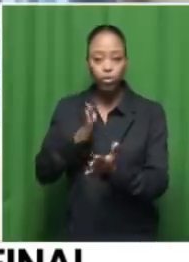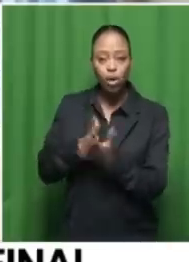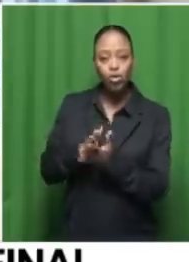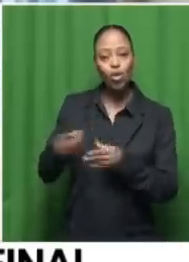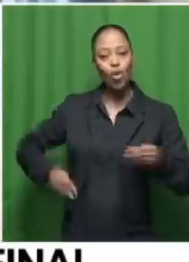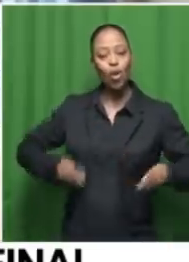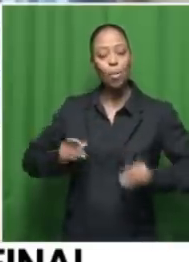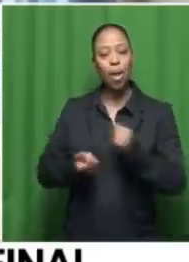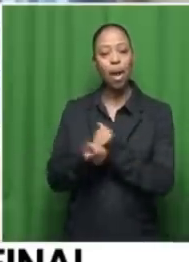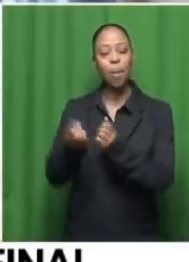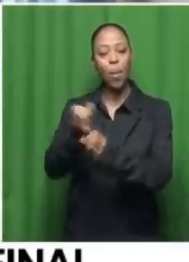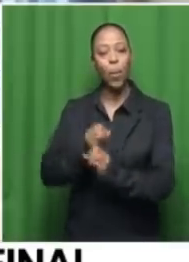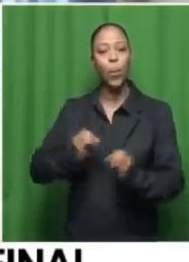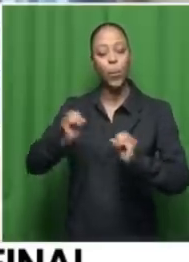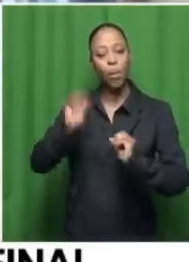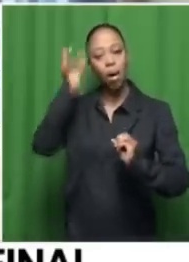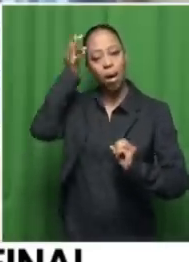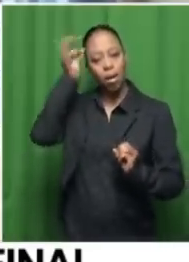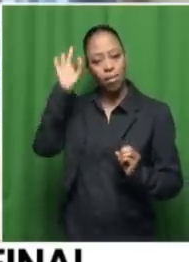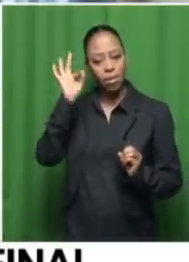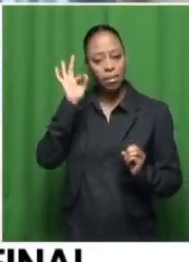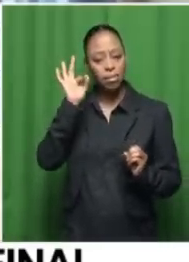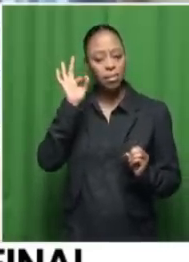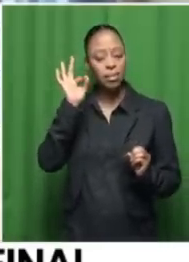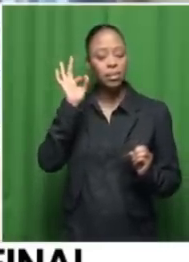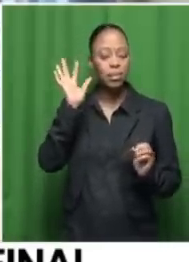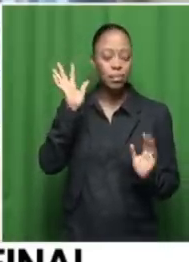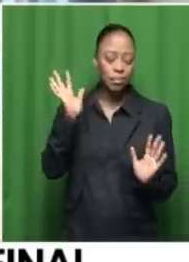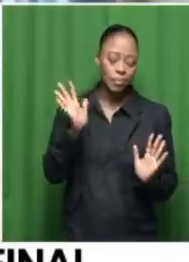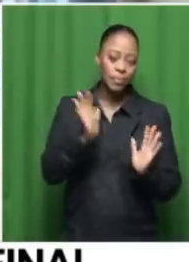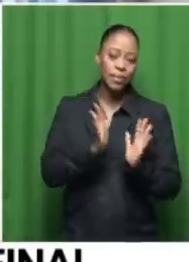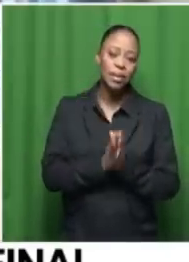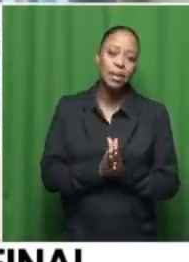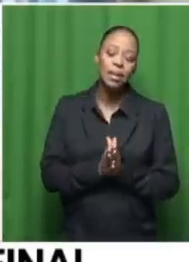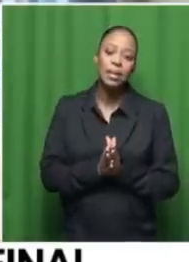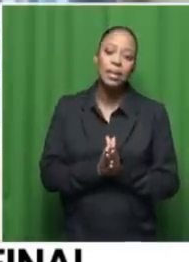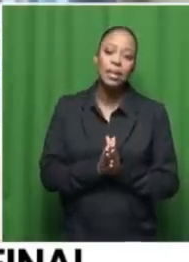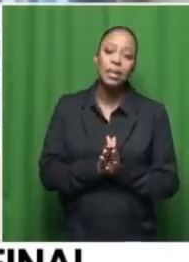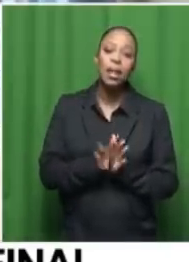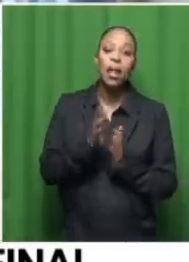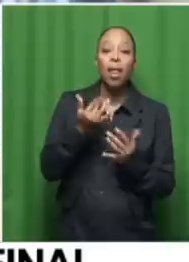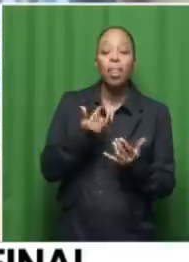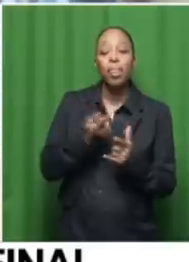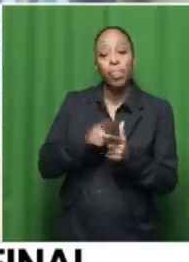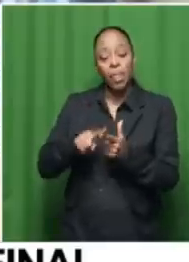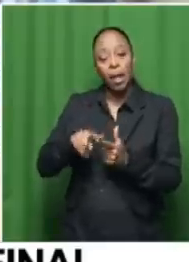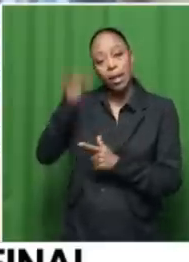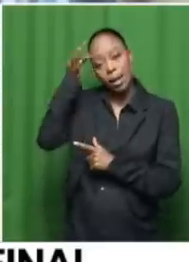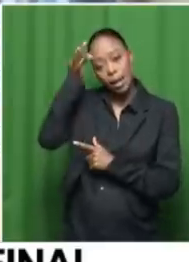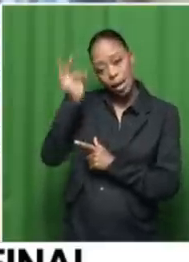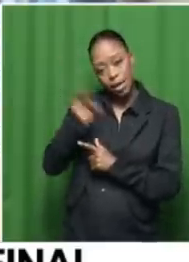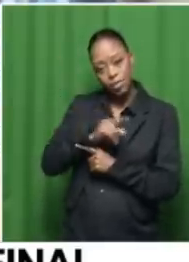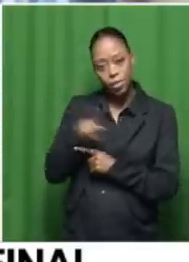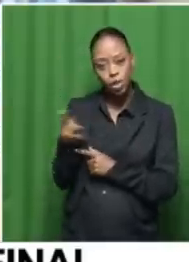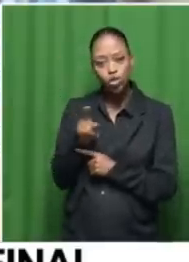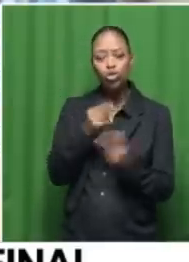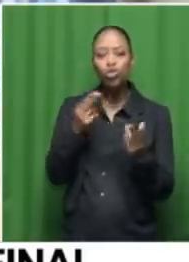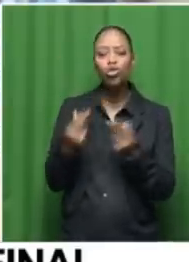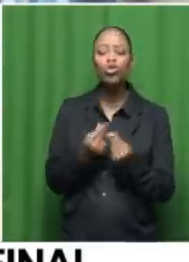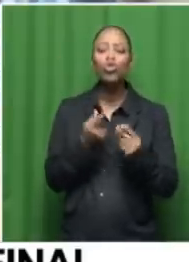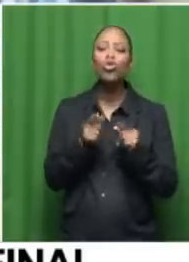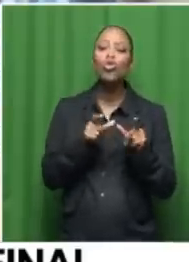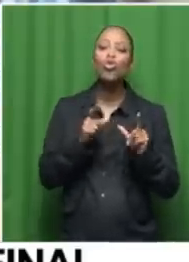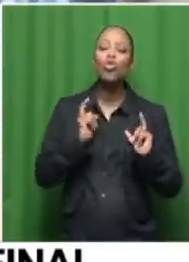state, then the response of the government to the Zondo